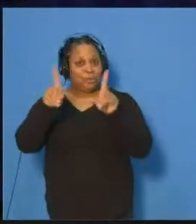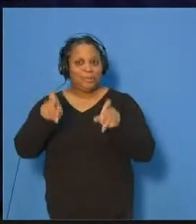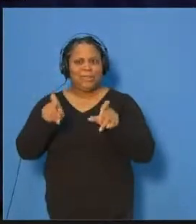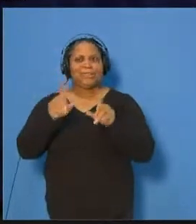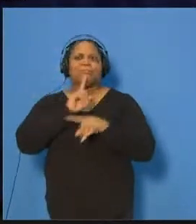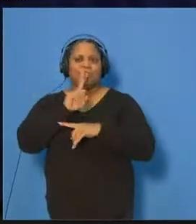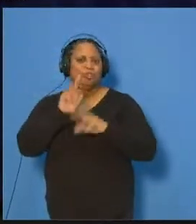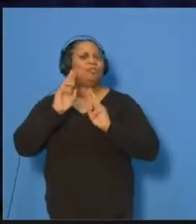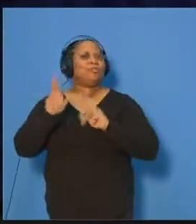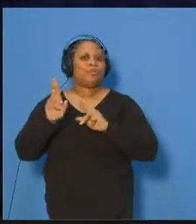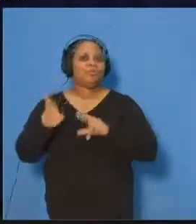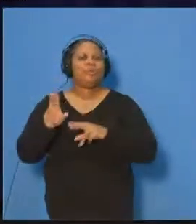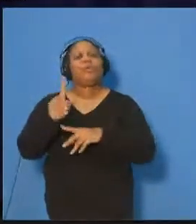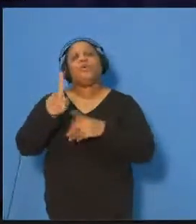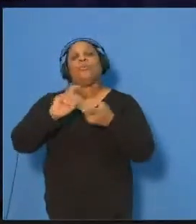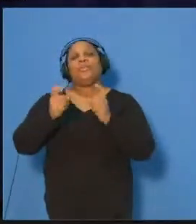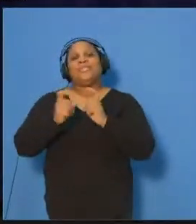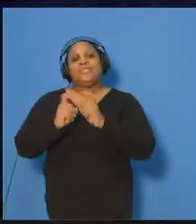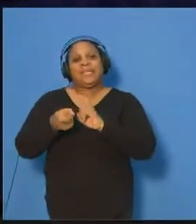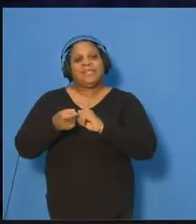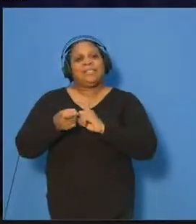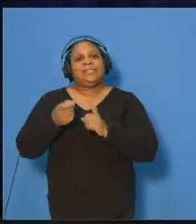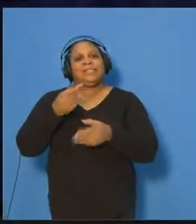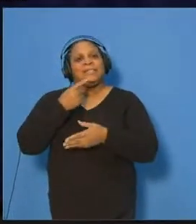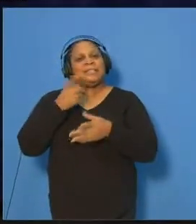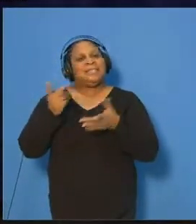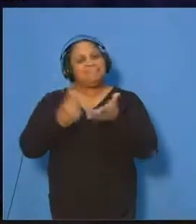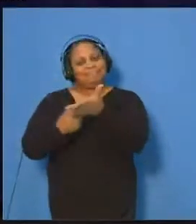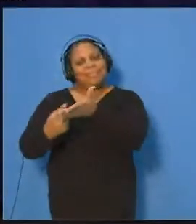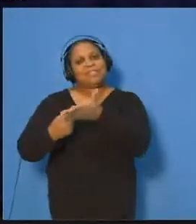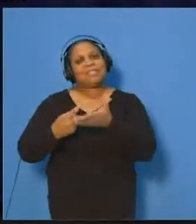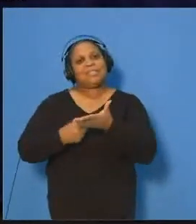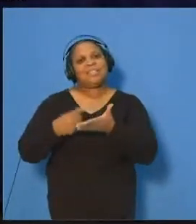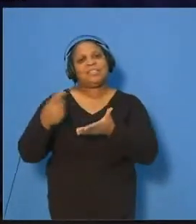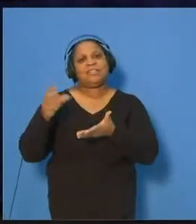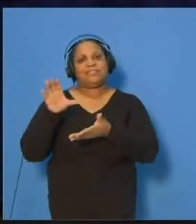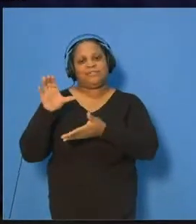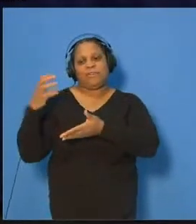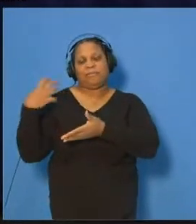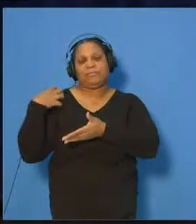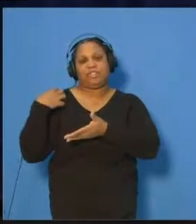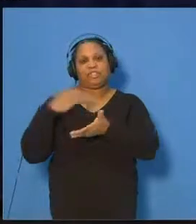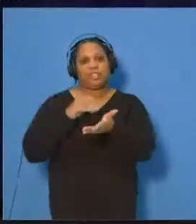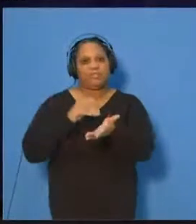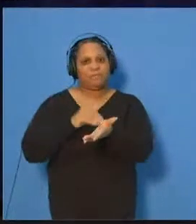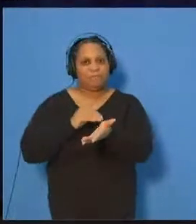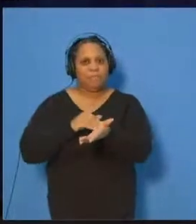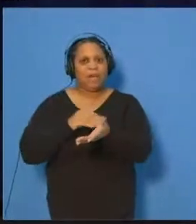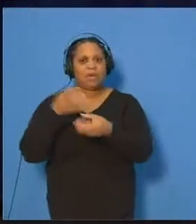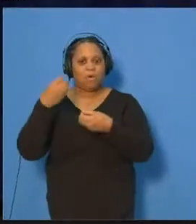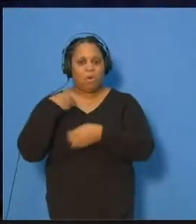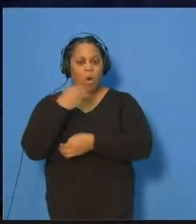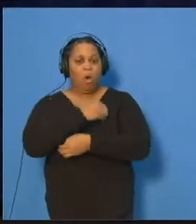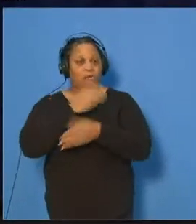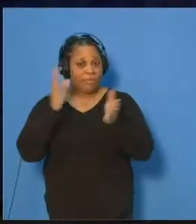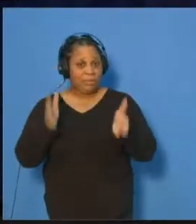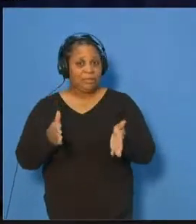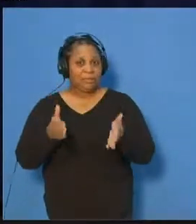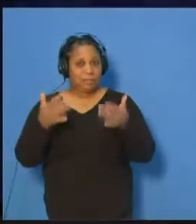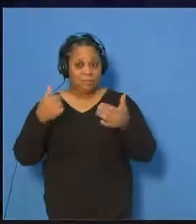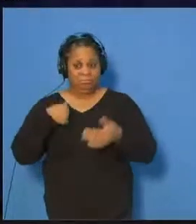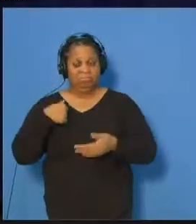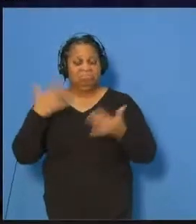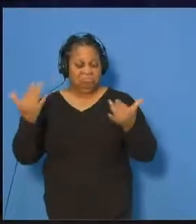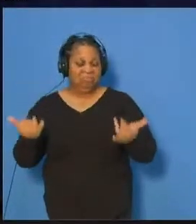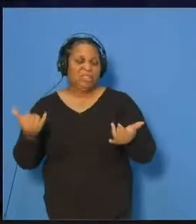reported. One of the changes also, as a discussion that was happening between the chief medical officer and others earlier today, is that we are also changing